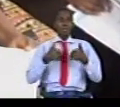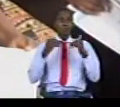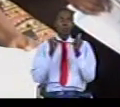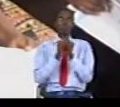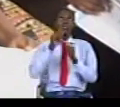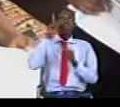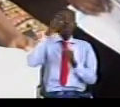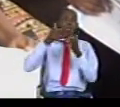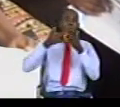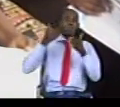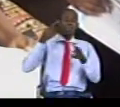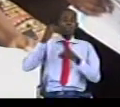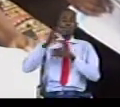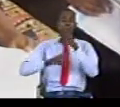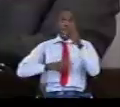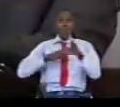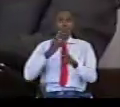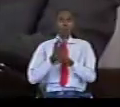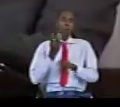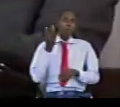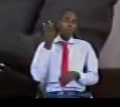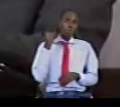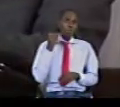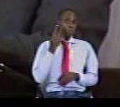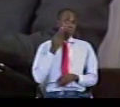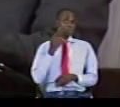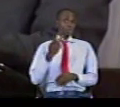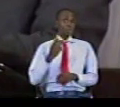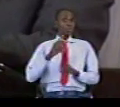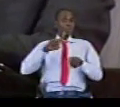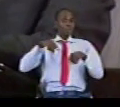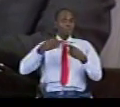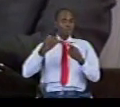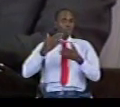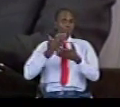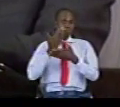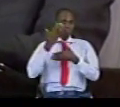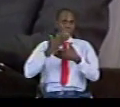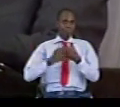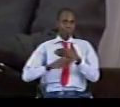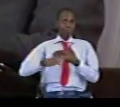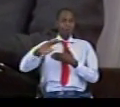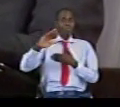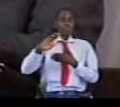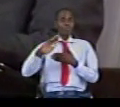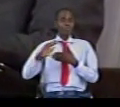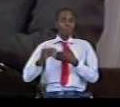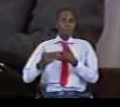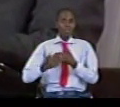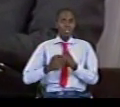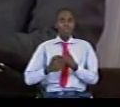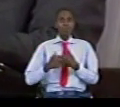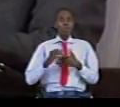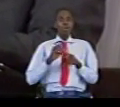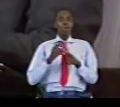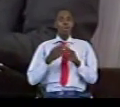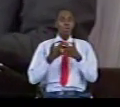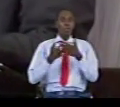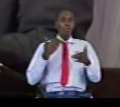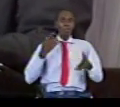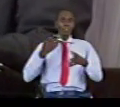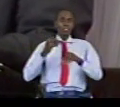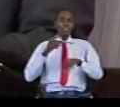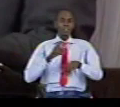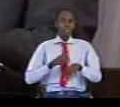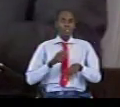before the world was. You see, it's going beyond now, behind, or before the time the